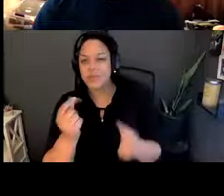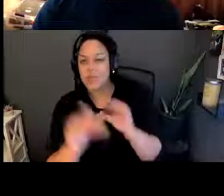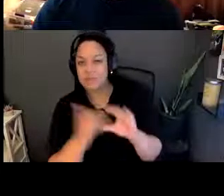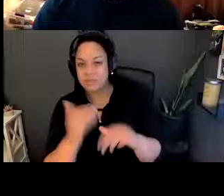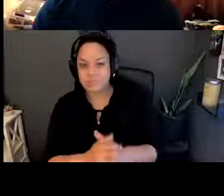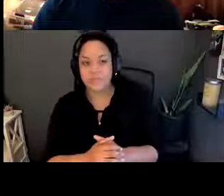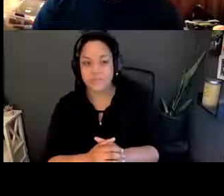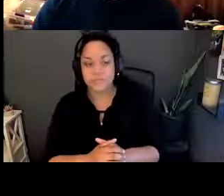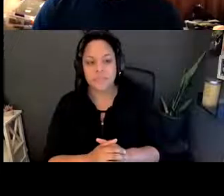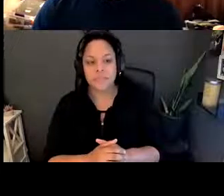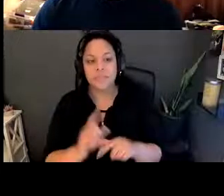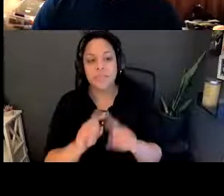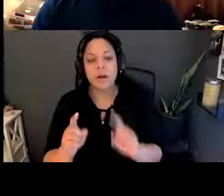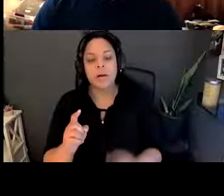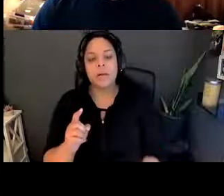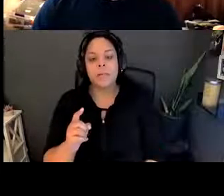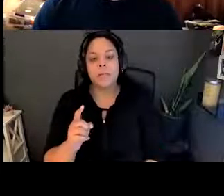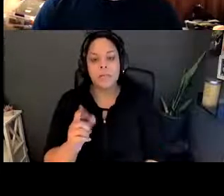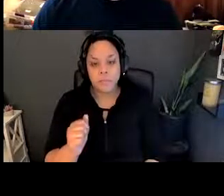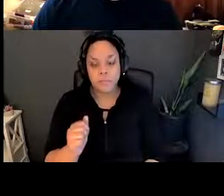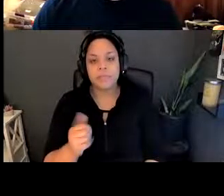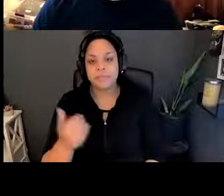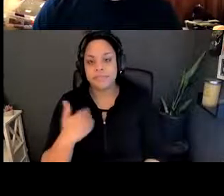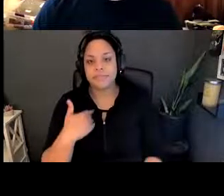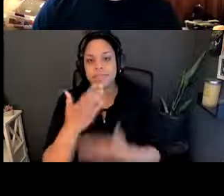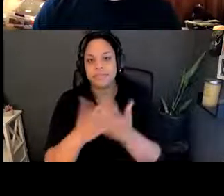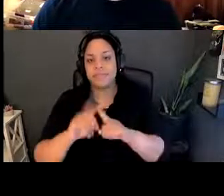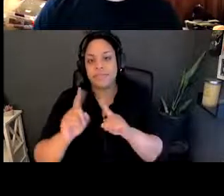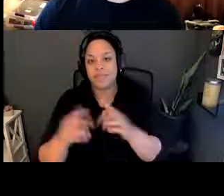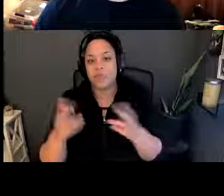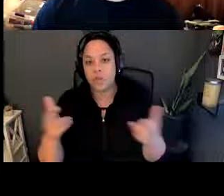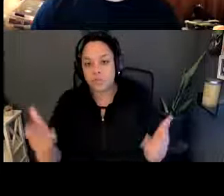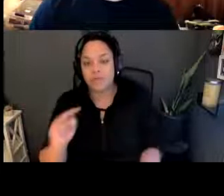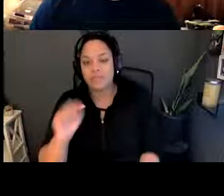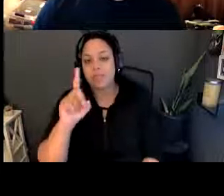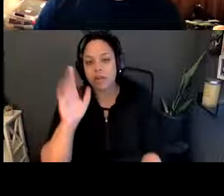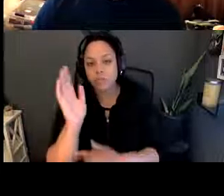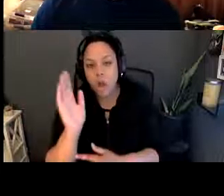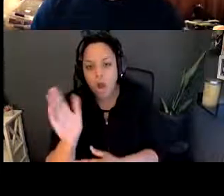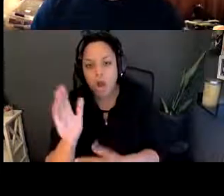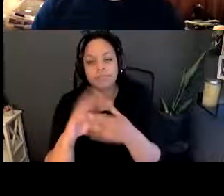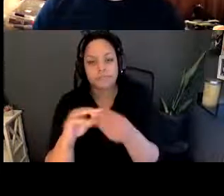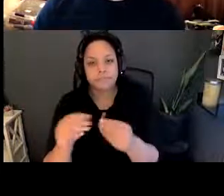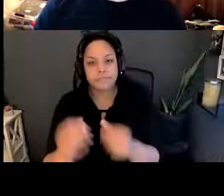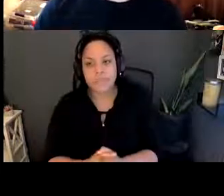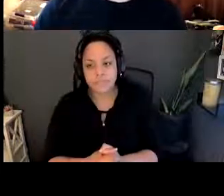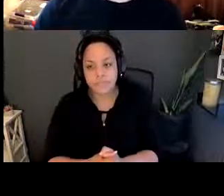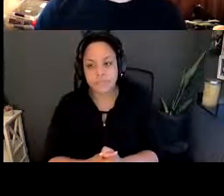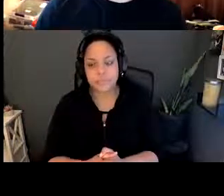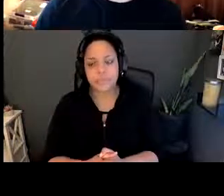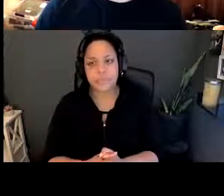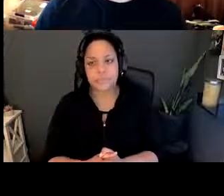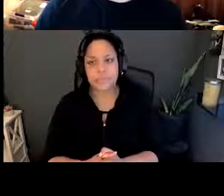But, there's some things like that they can do. There's a TED Talk and a few other things. In fact, I've got an entire